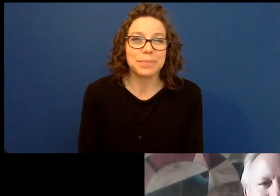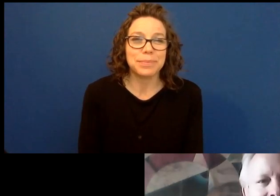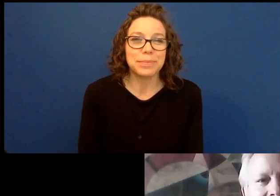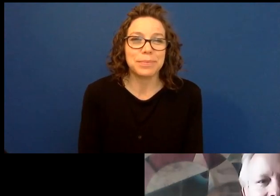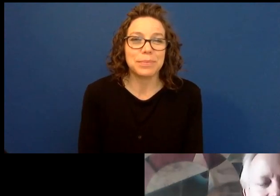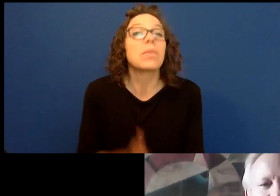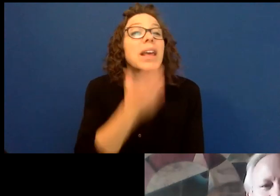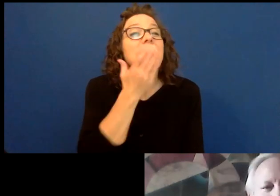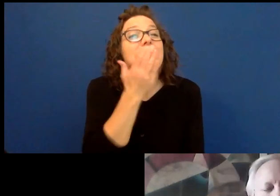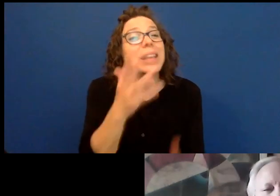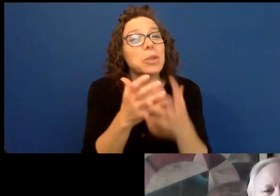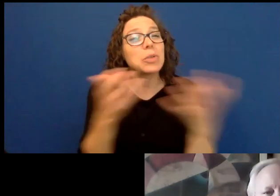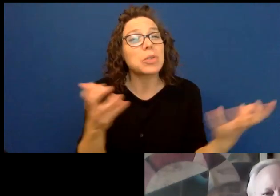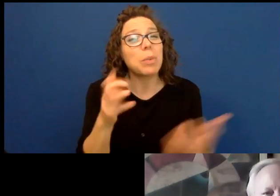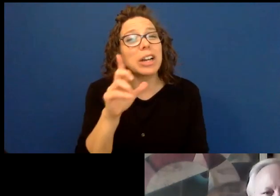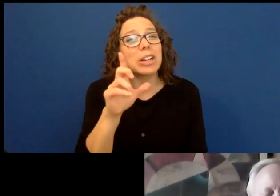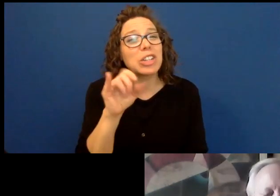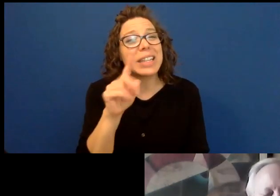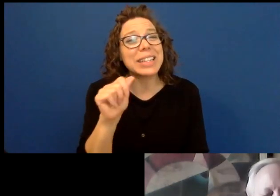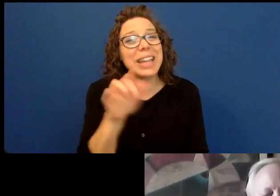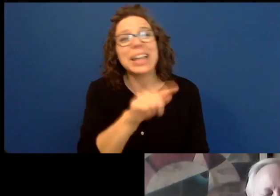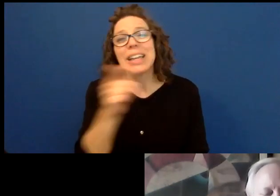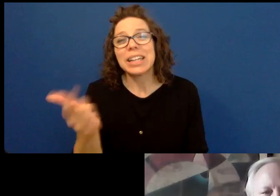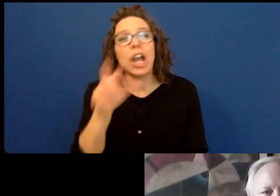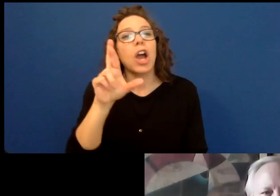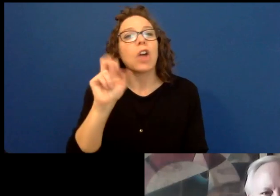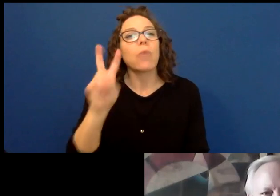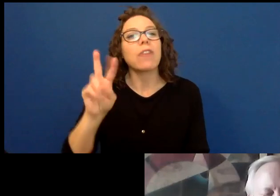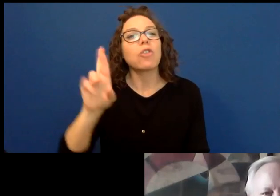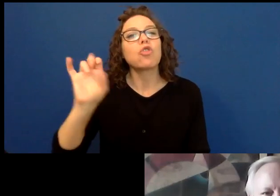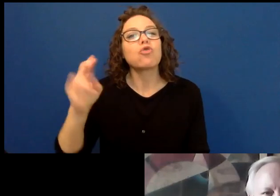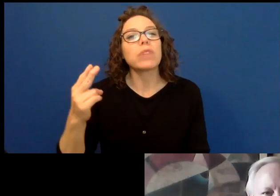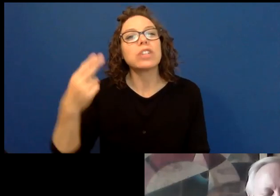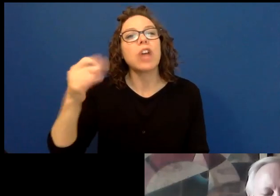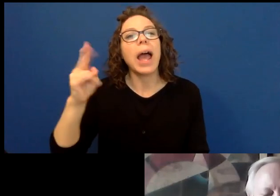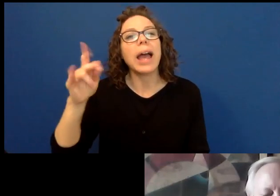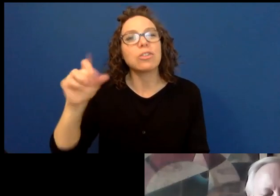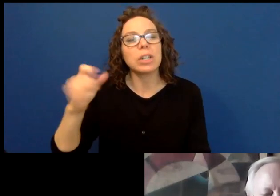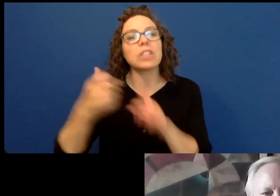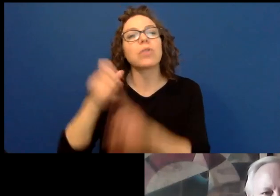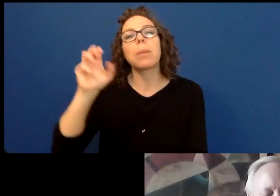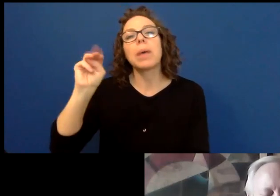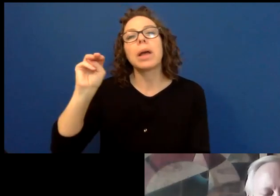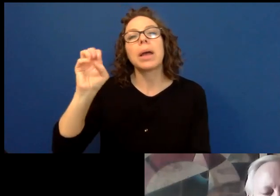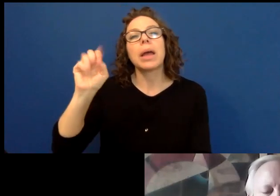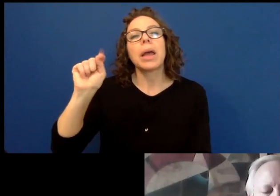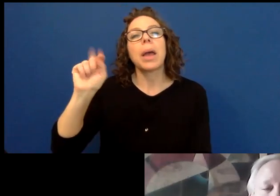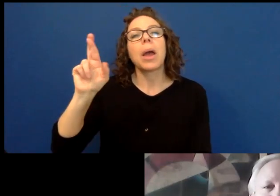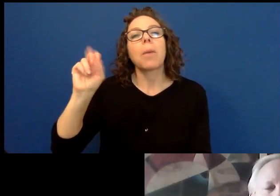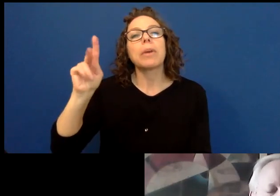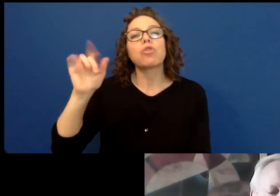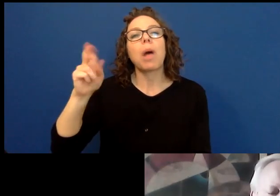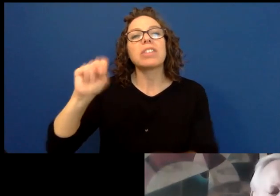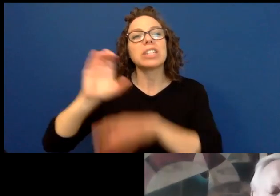Thank you so much, Rabbi Linda. Next, we'll hear from Reverend Rich Hendricks with the Metropolitan Community Church Quad Cities.